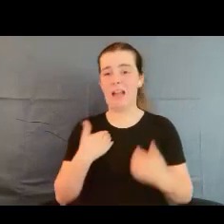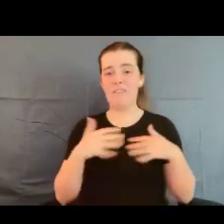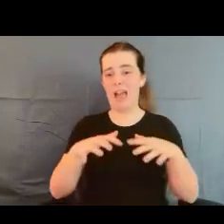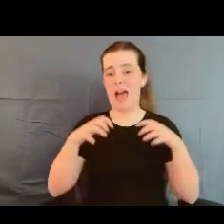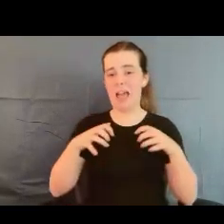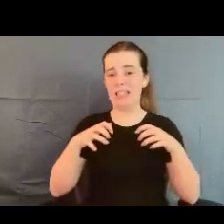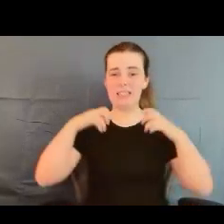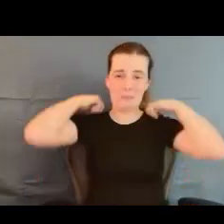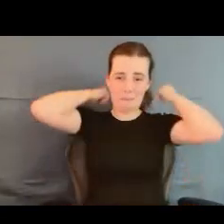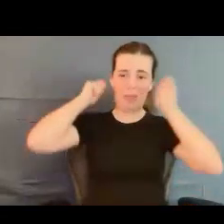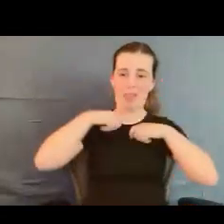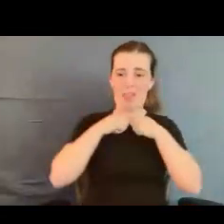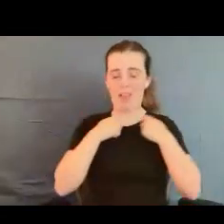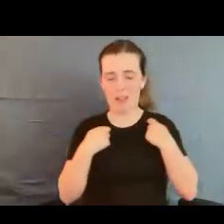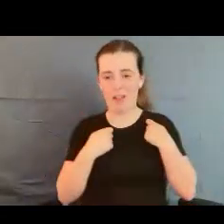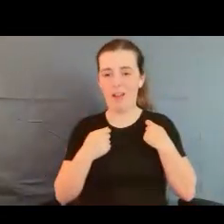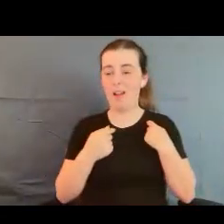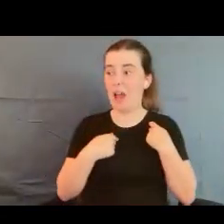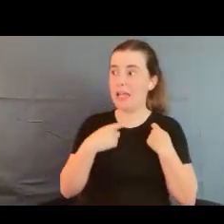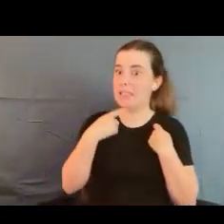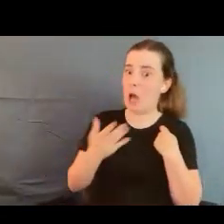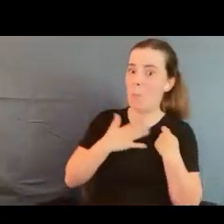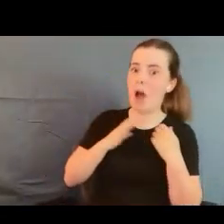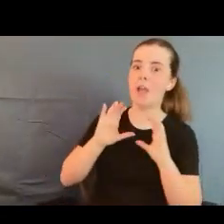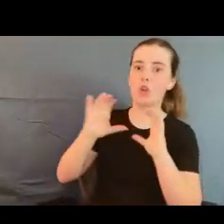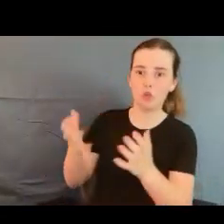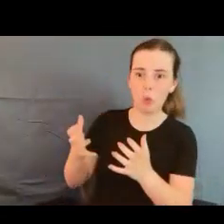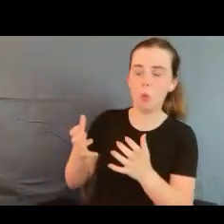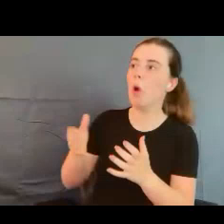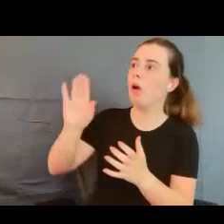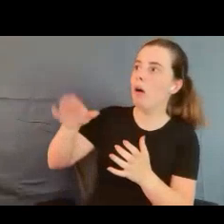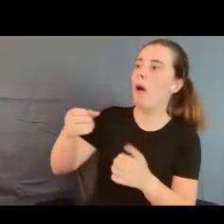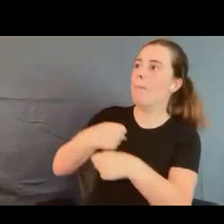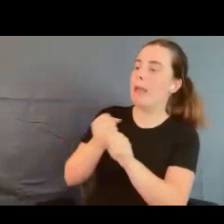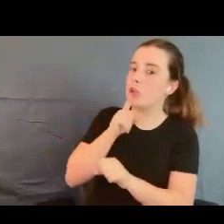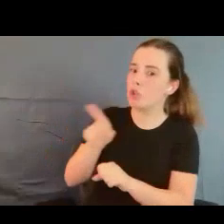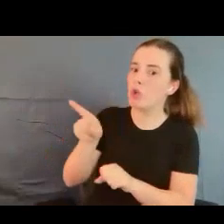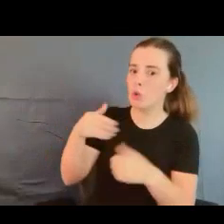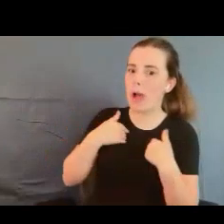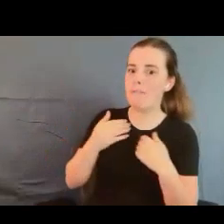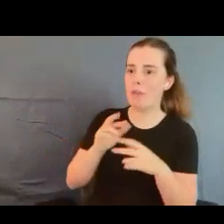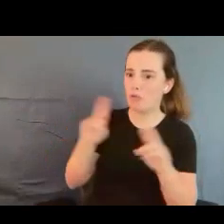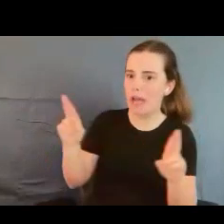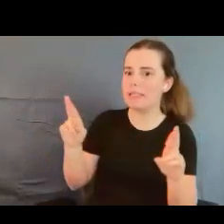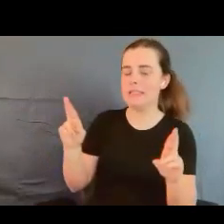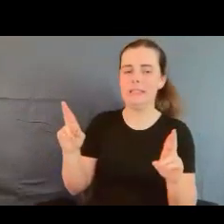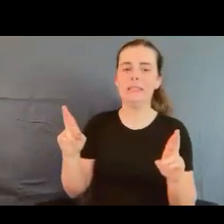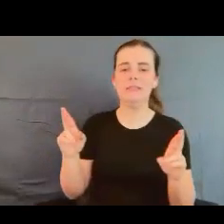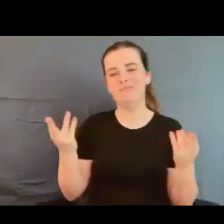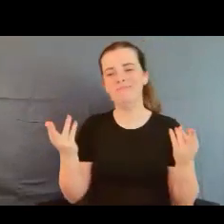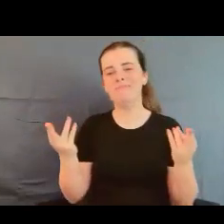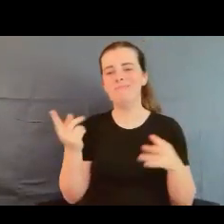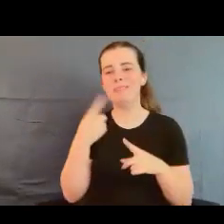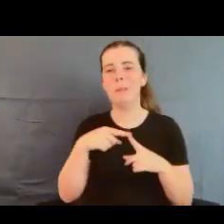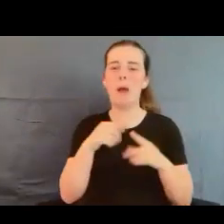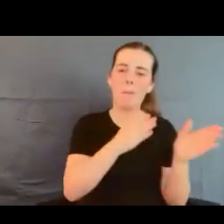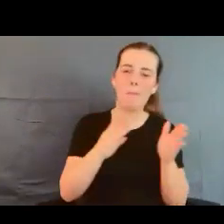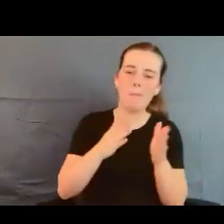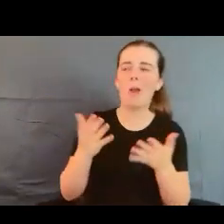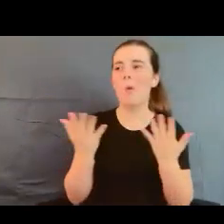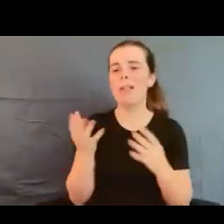And I'll tell my crew, like, make sure you have the ice bandana so they know to sub that out at different aid stations. So it's really just about planning things that are important to